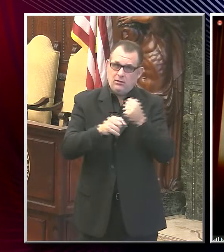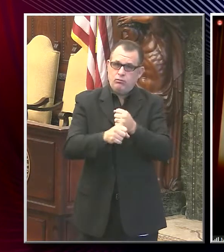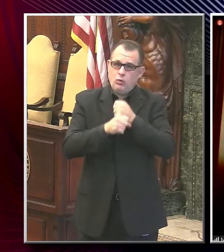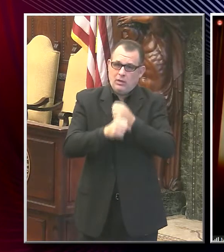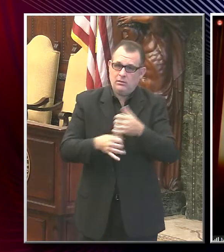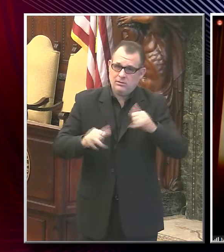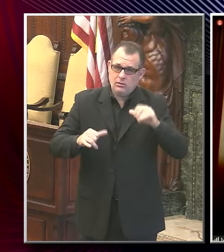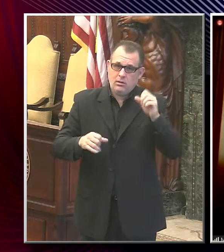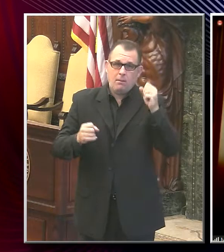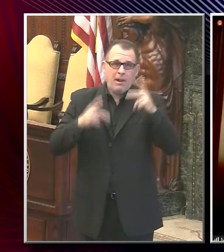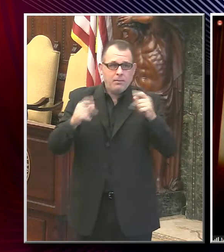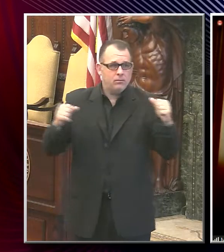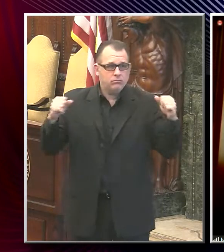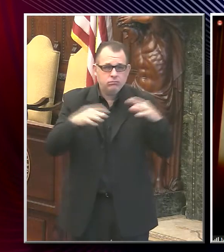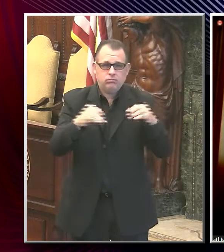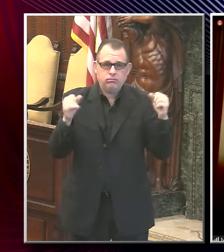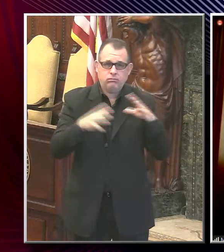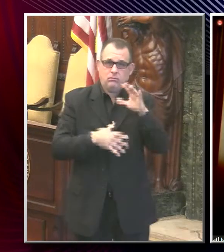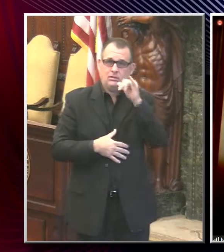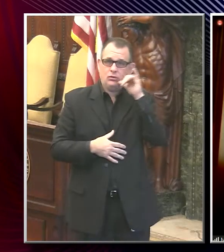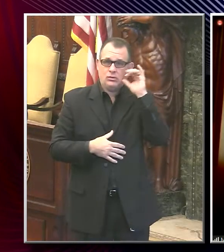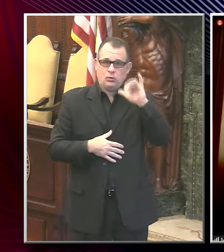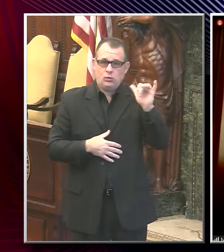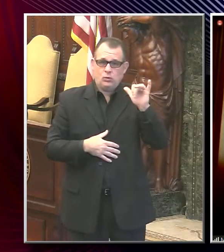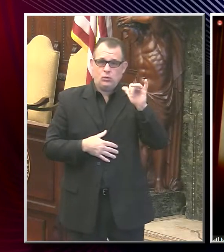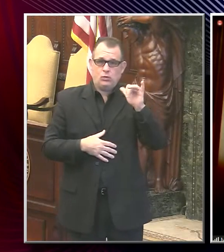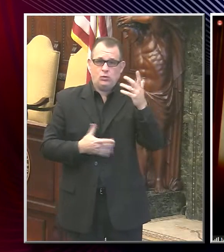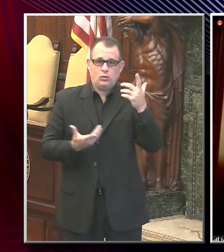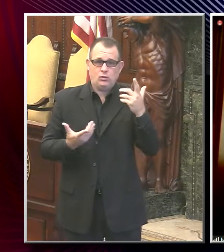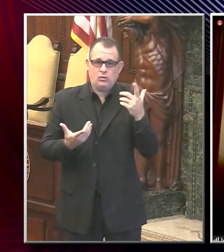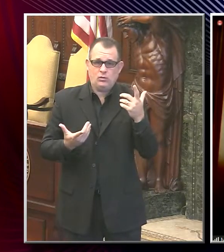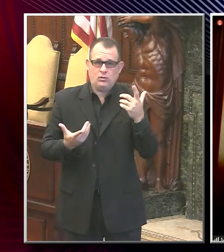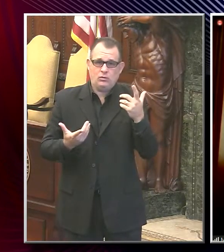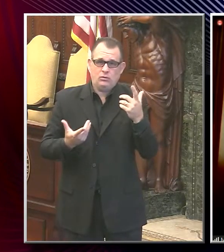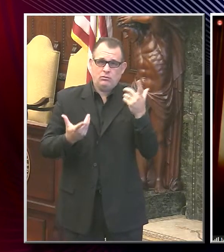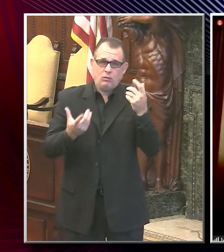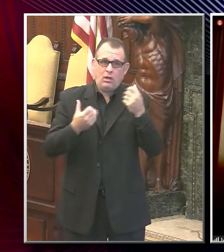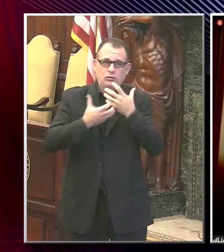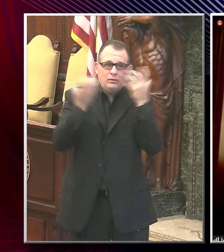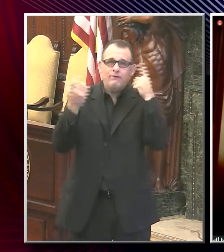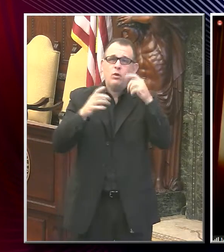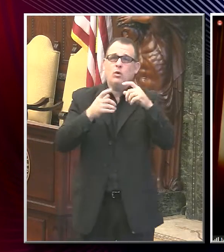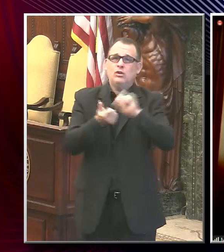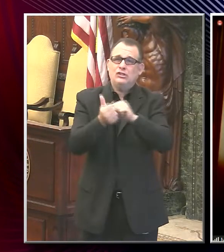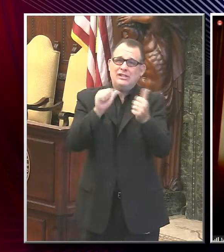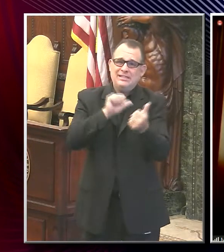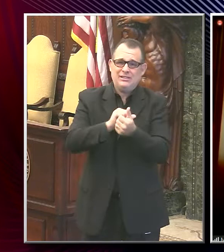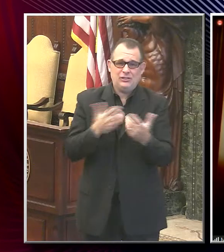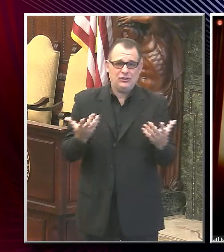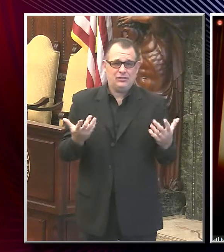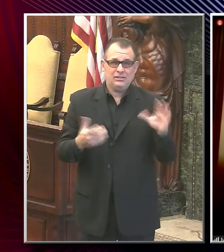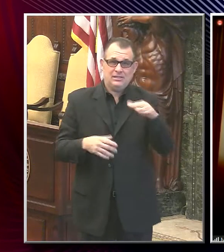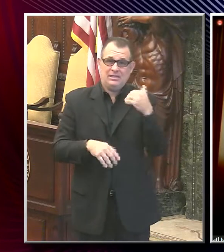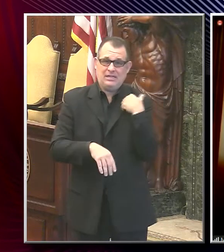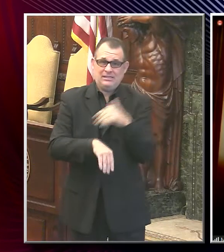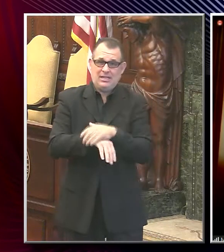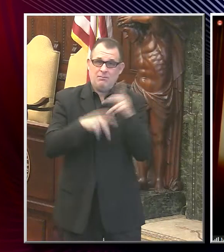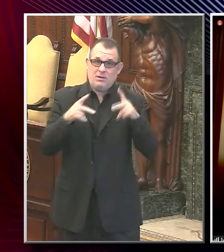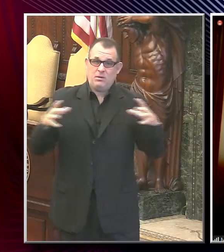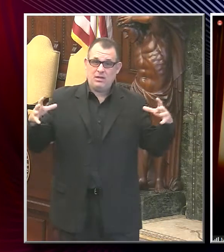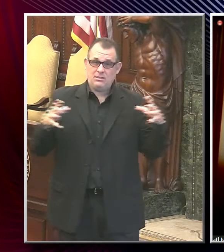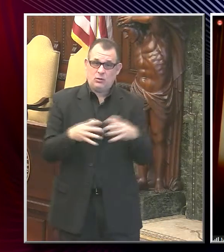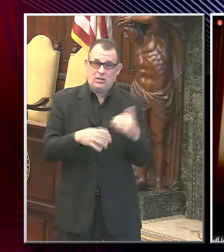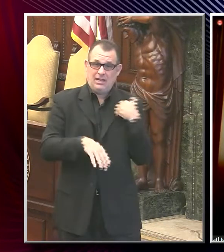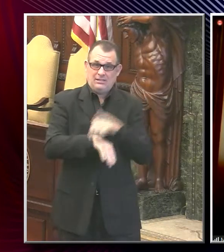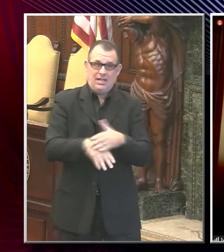gathered to make their voices heard, express outrage, and demand change. As recent as last night, we saw people gather again to demand change